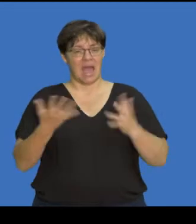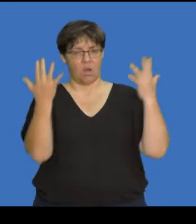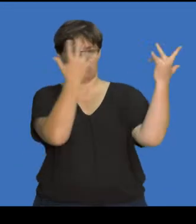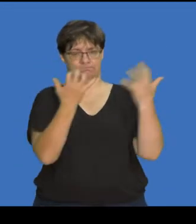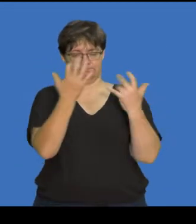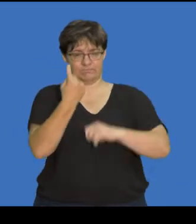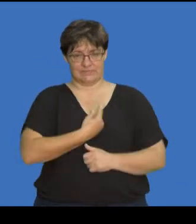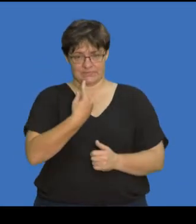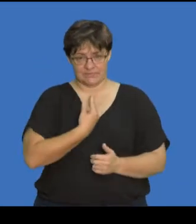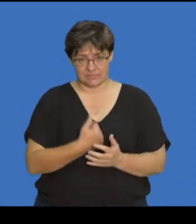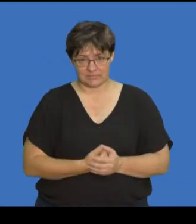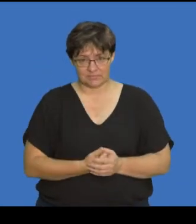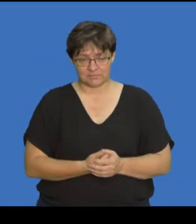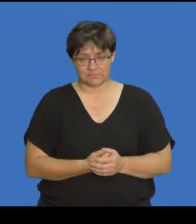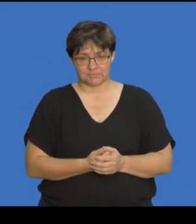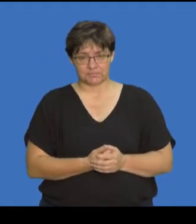calculations. Okay.